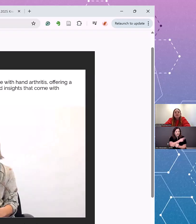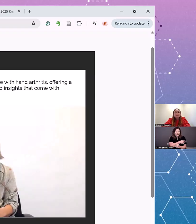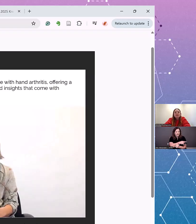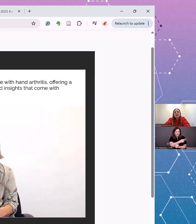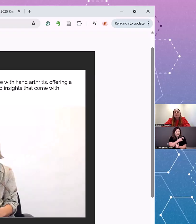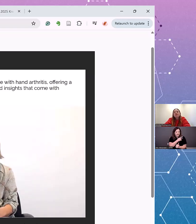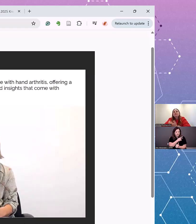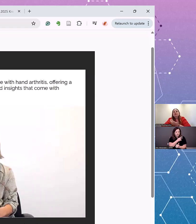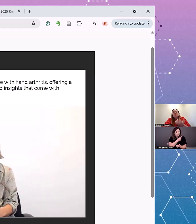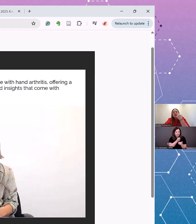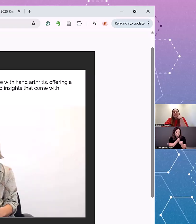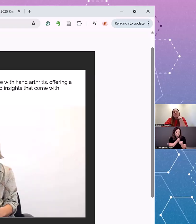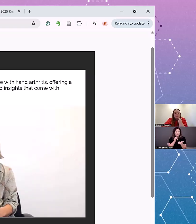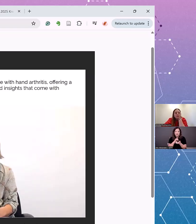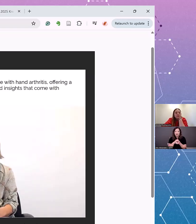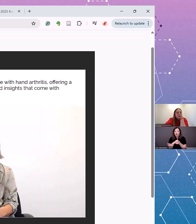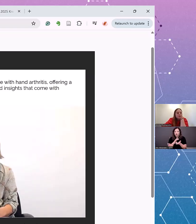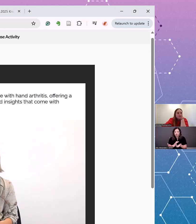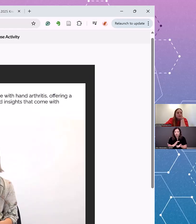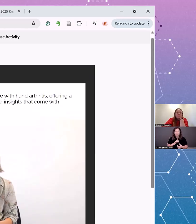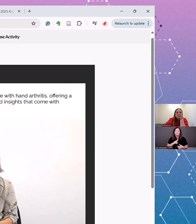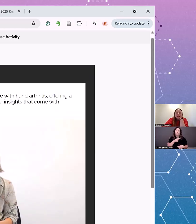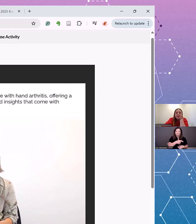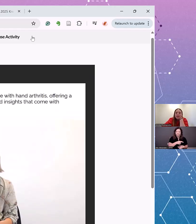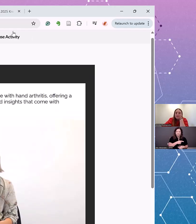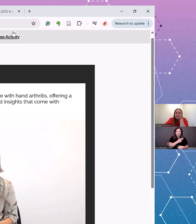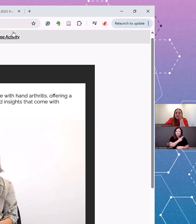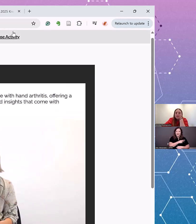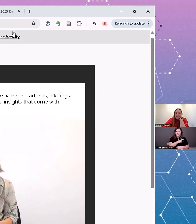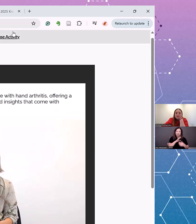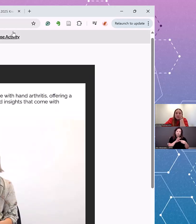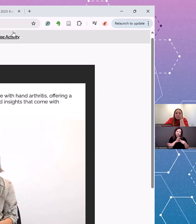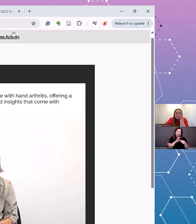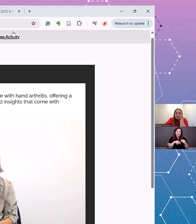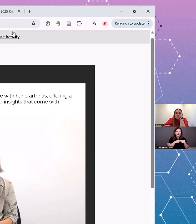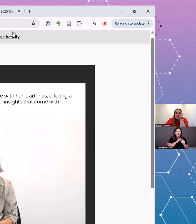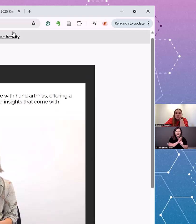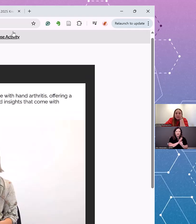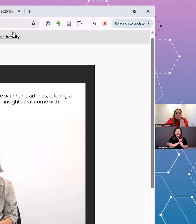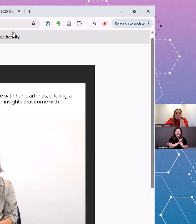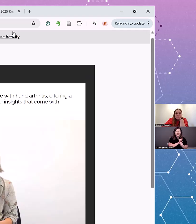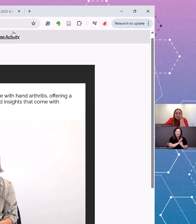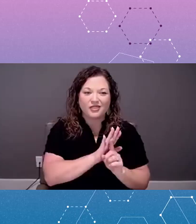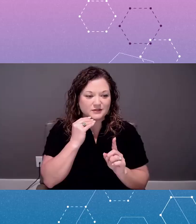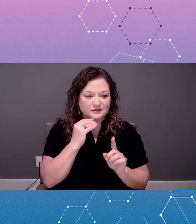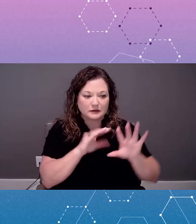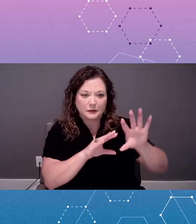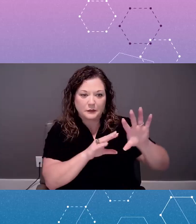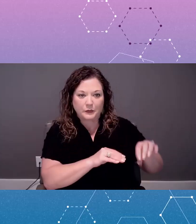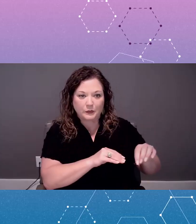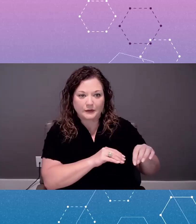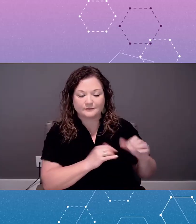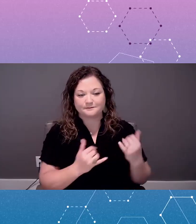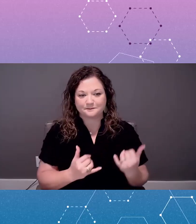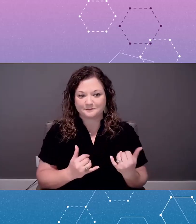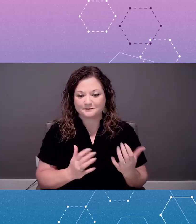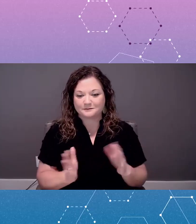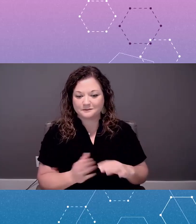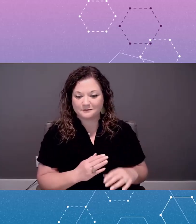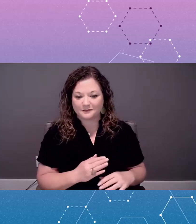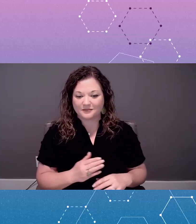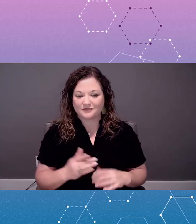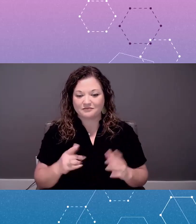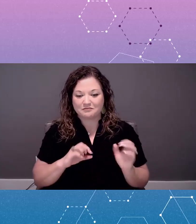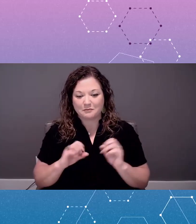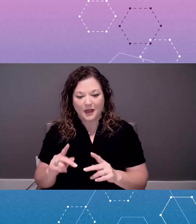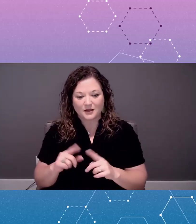of the patient talking about their experience. And I'm gonna stop sharing at this point and get back to the